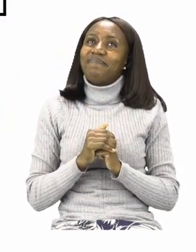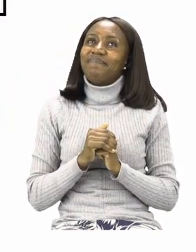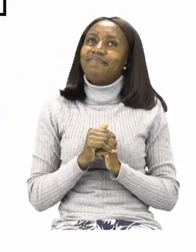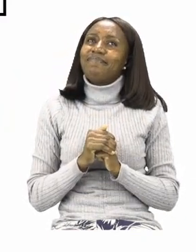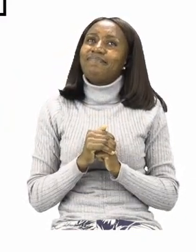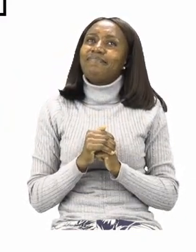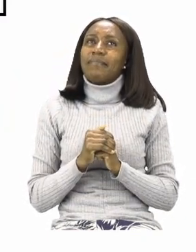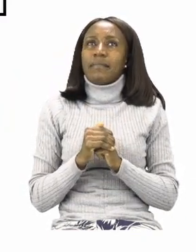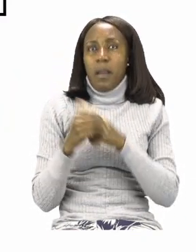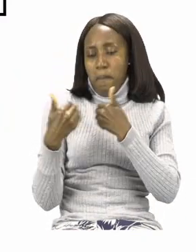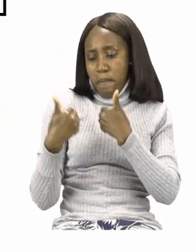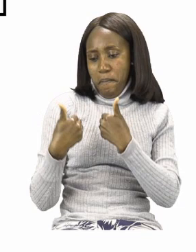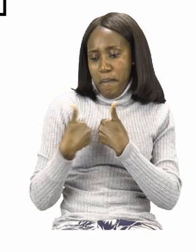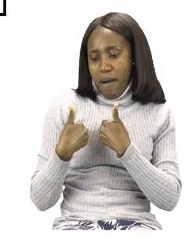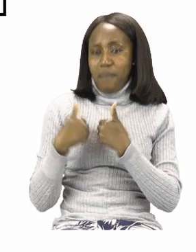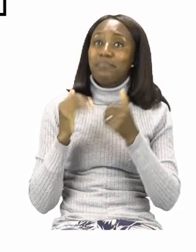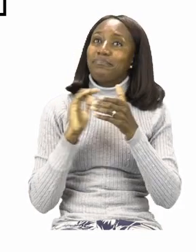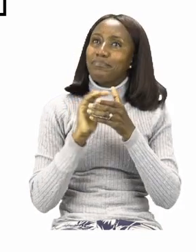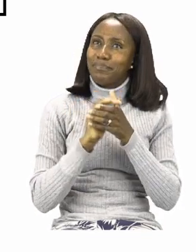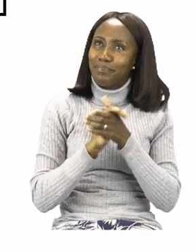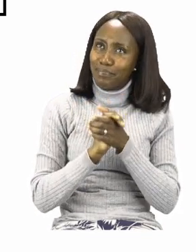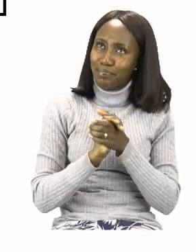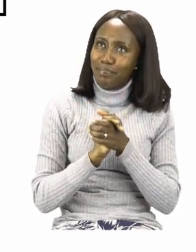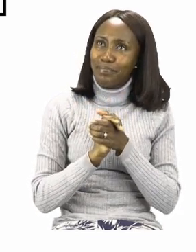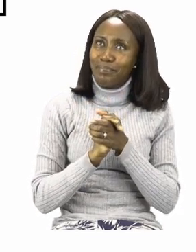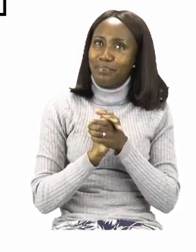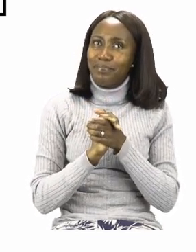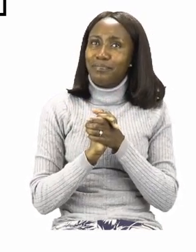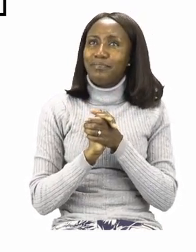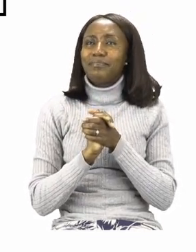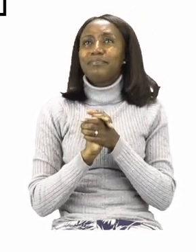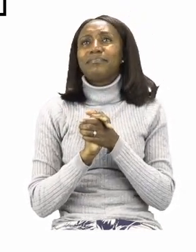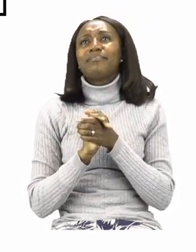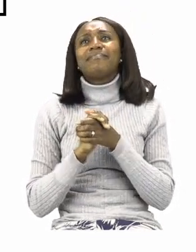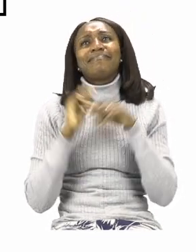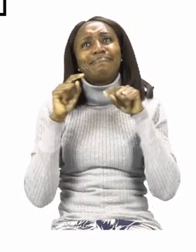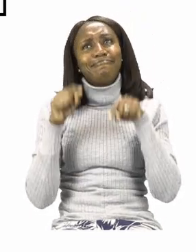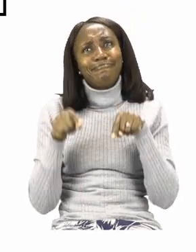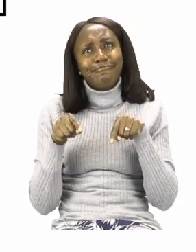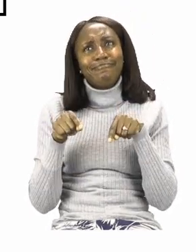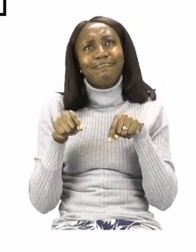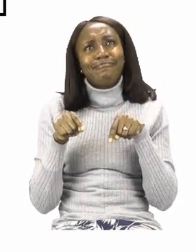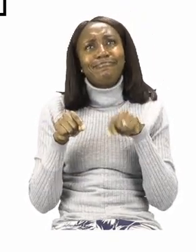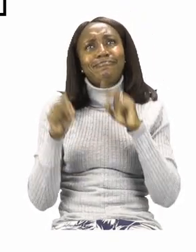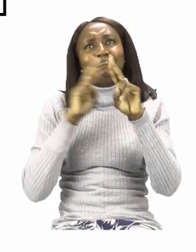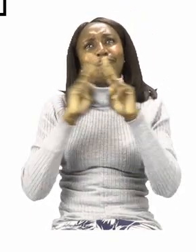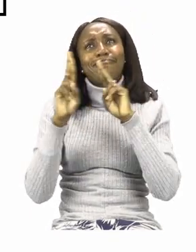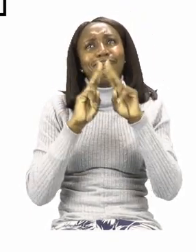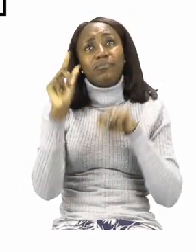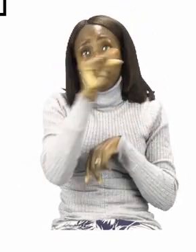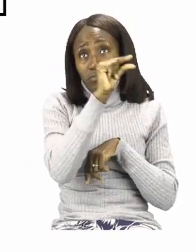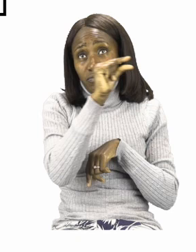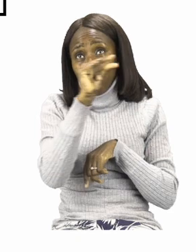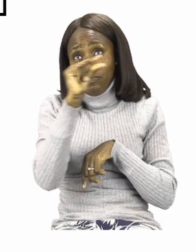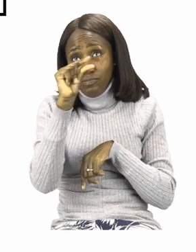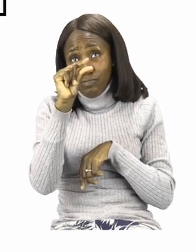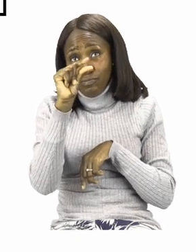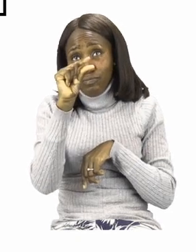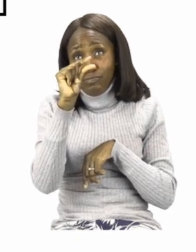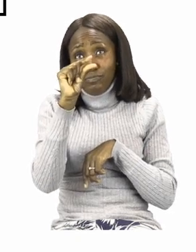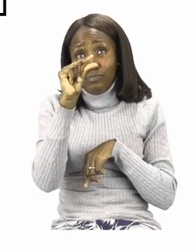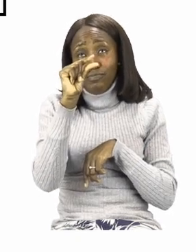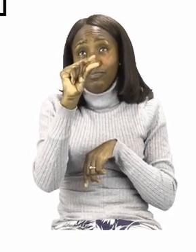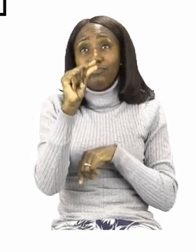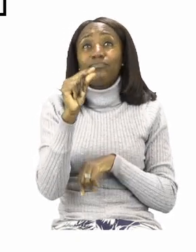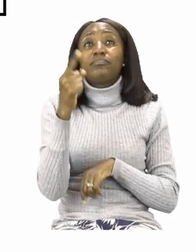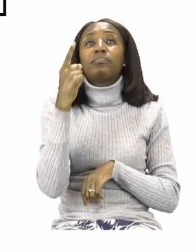Caring for friends. Today's lesson will be about sight words. On the page you see